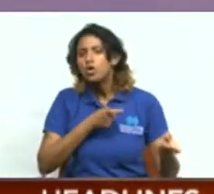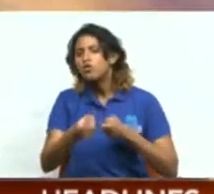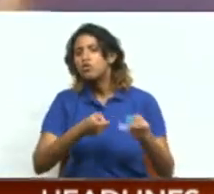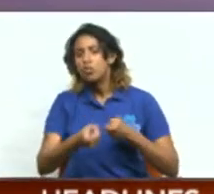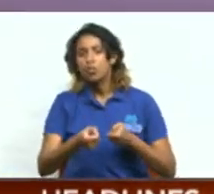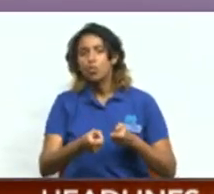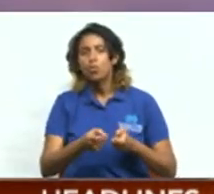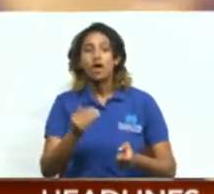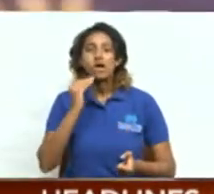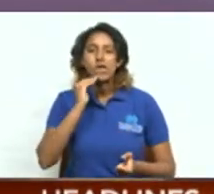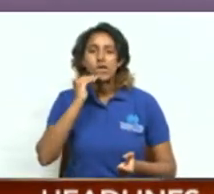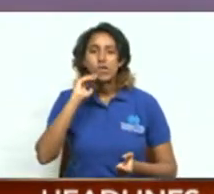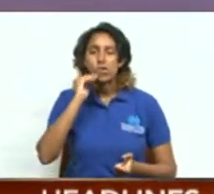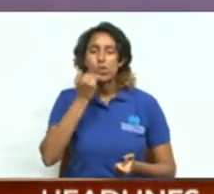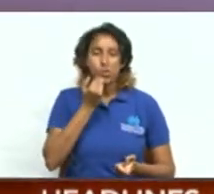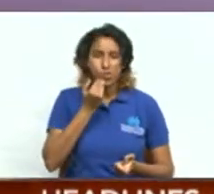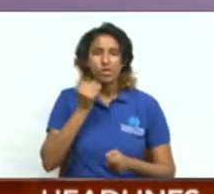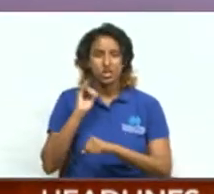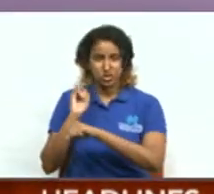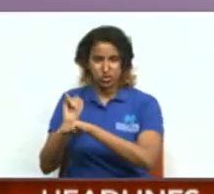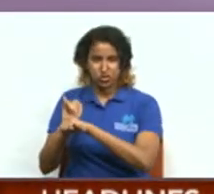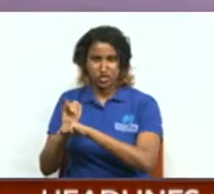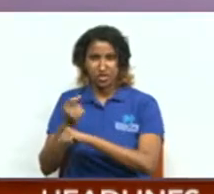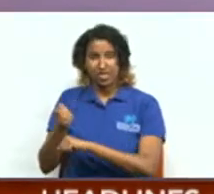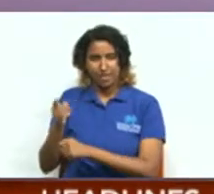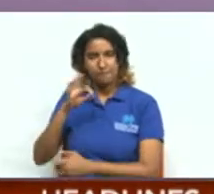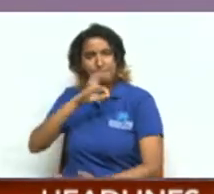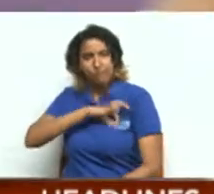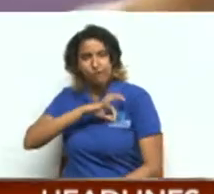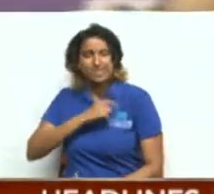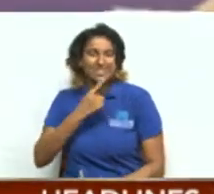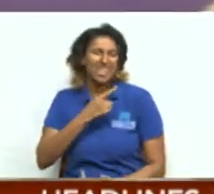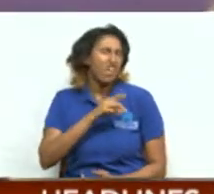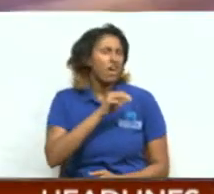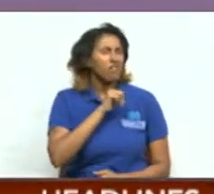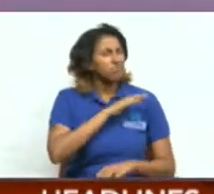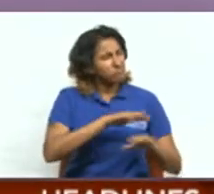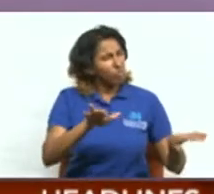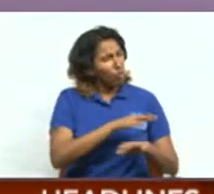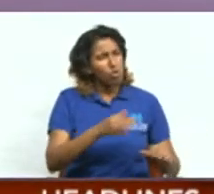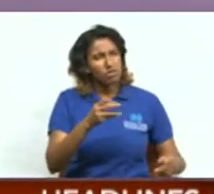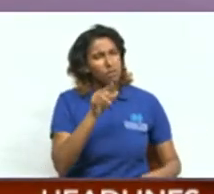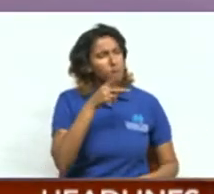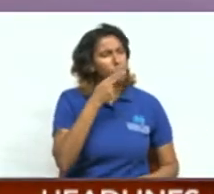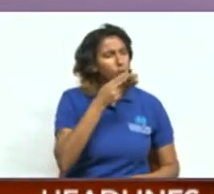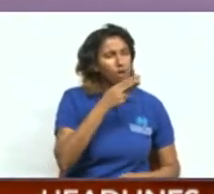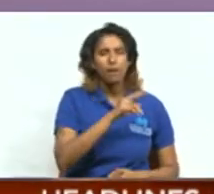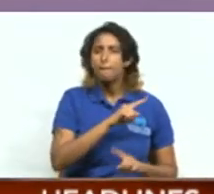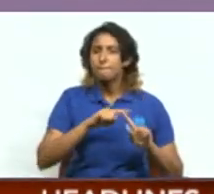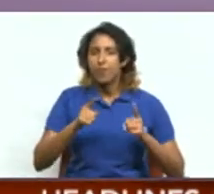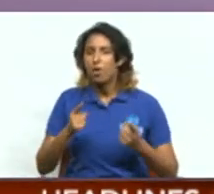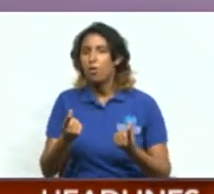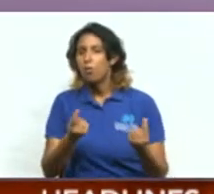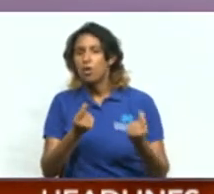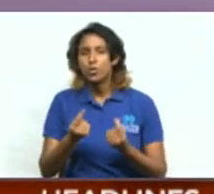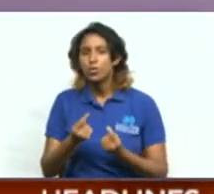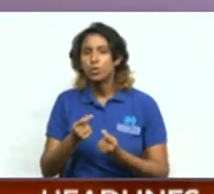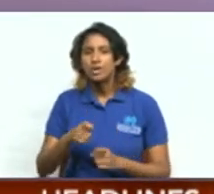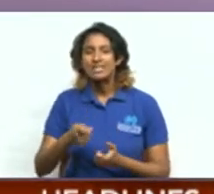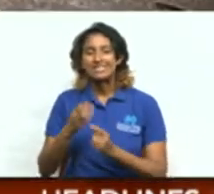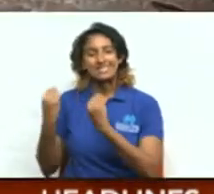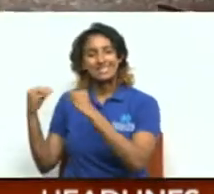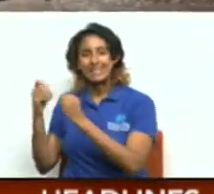oh, don't smoke, vape. Come on now. I mean, it's being touted as something safe and fashionable, and it's